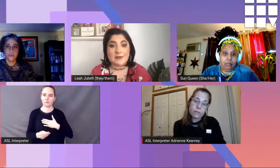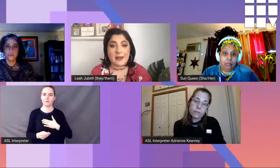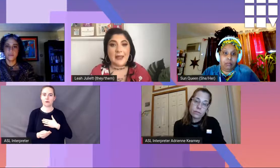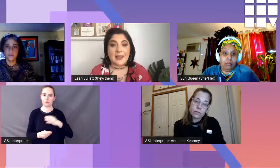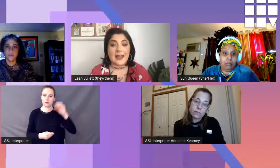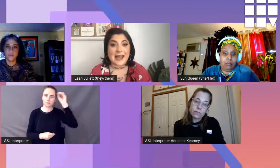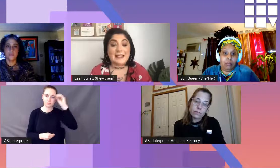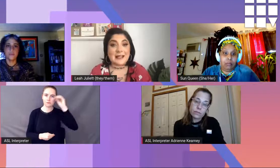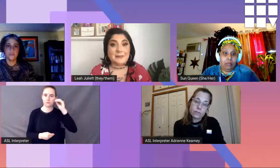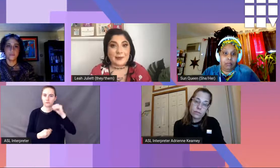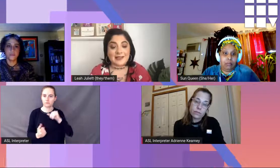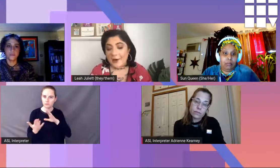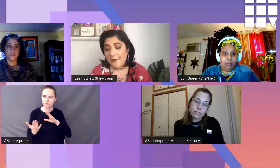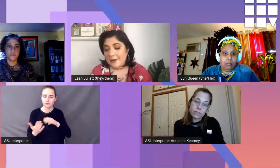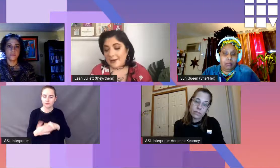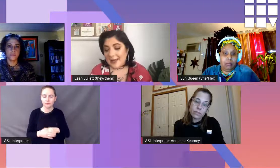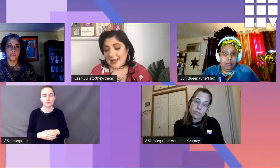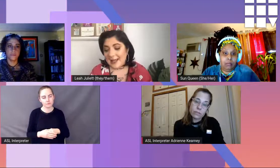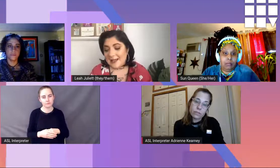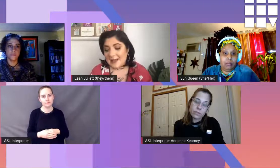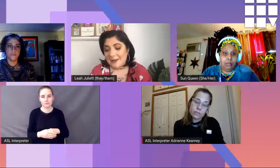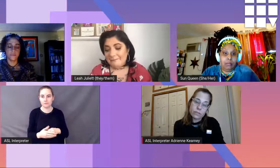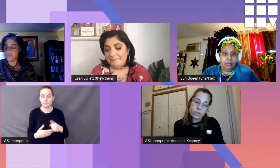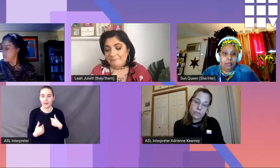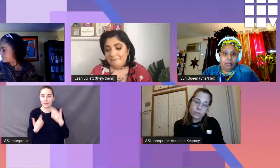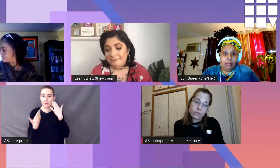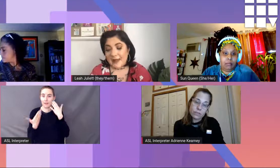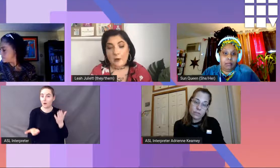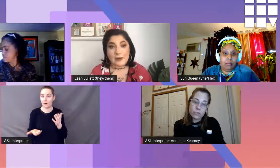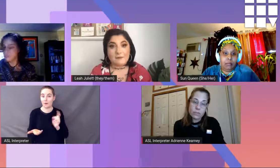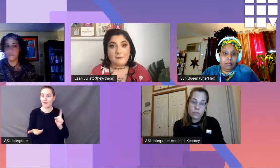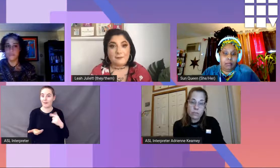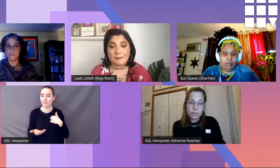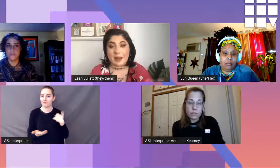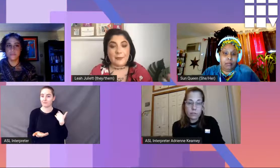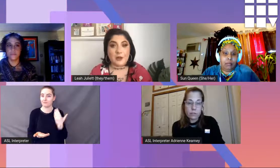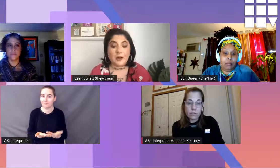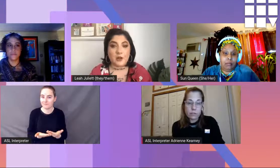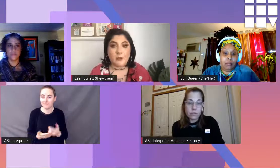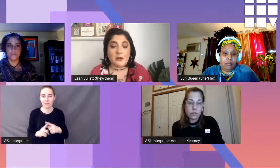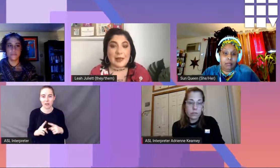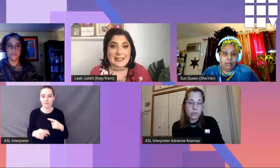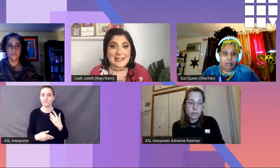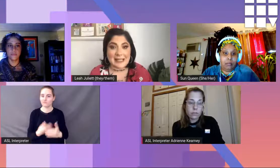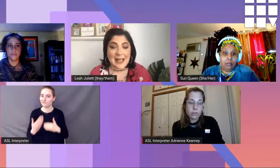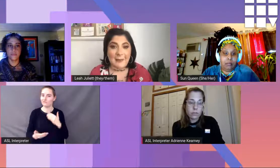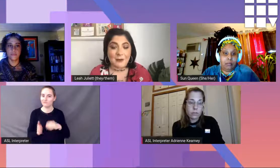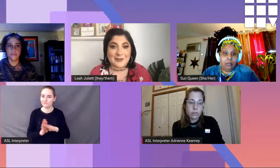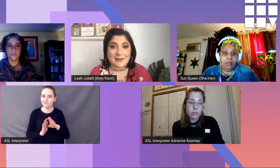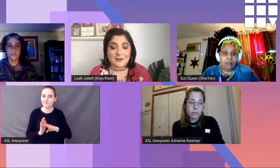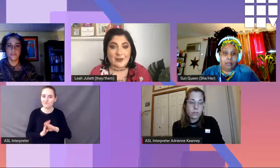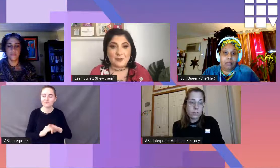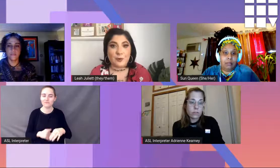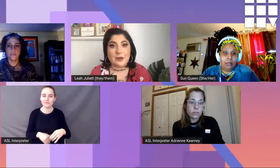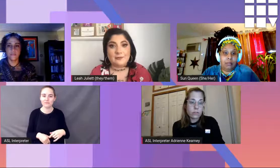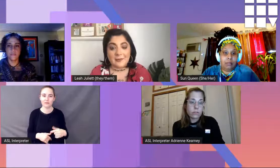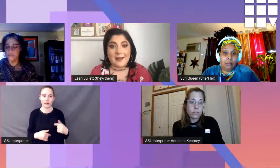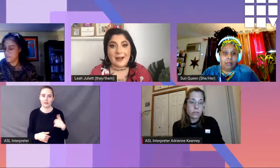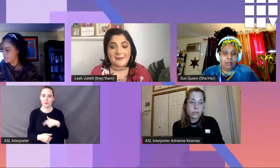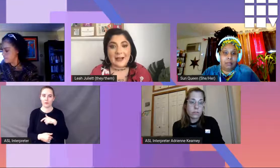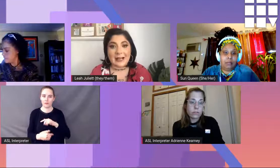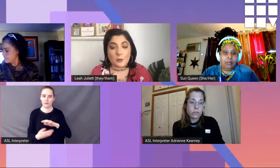sexual abuse, but it ended up doing so. And now we've become a global entity at March Against Revenge